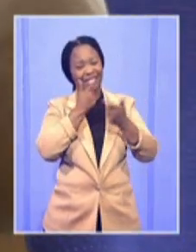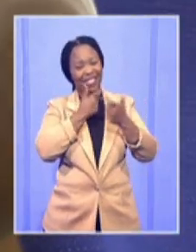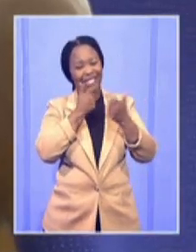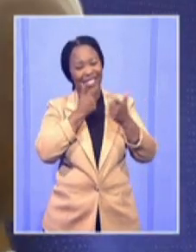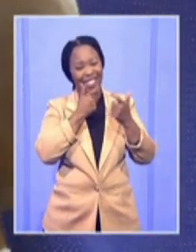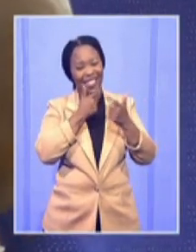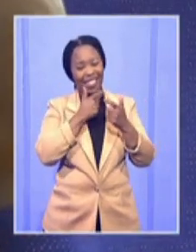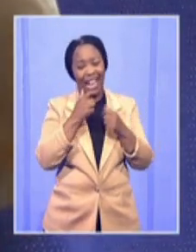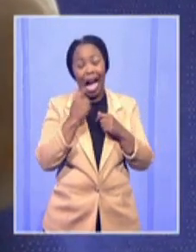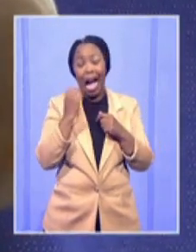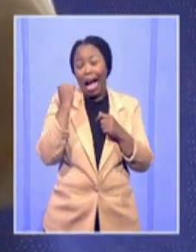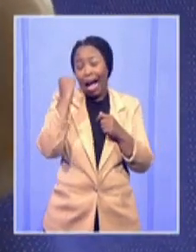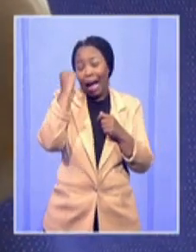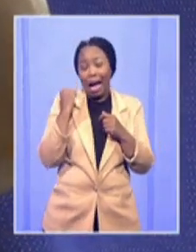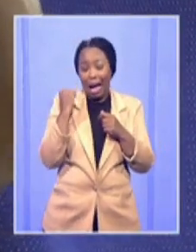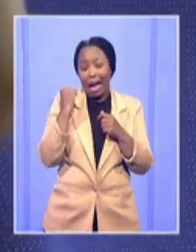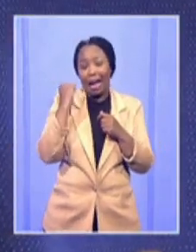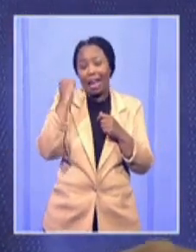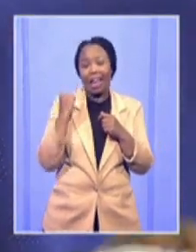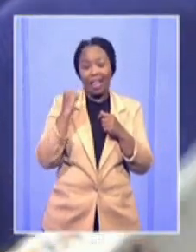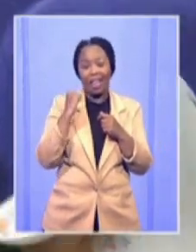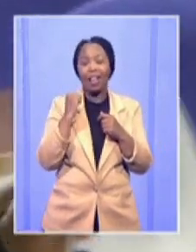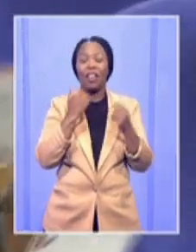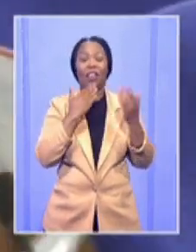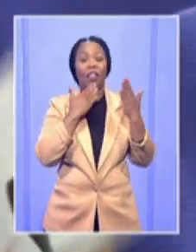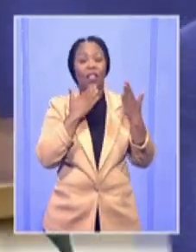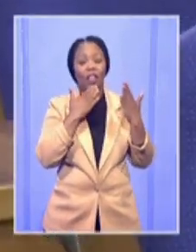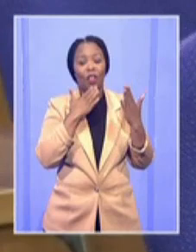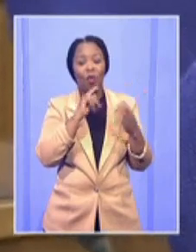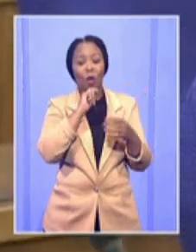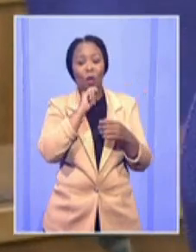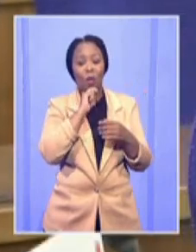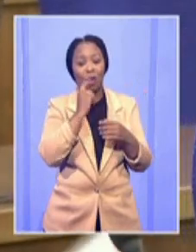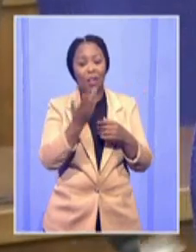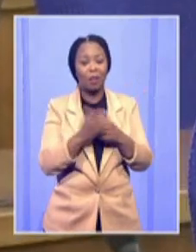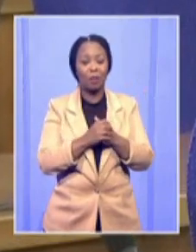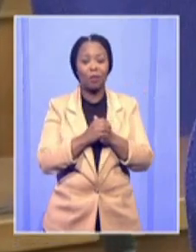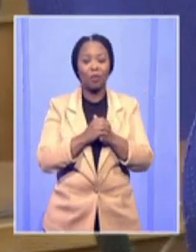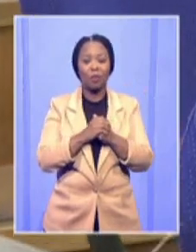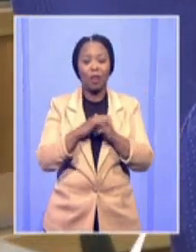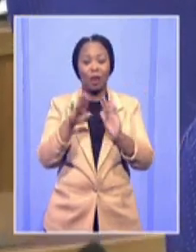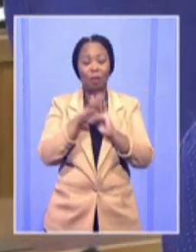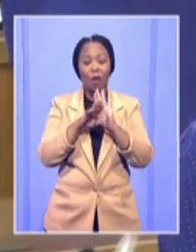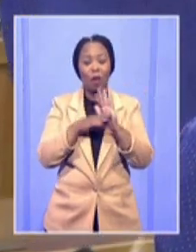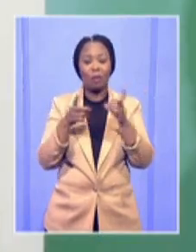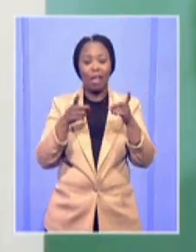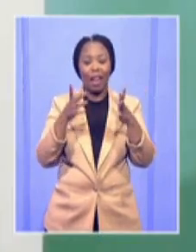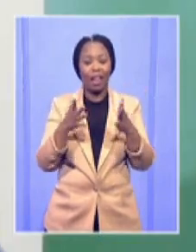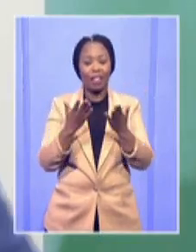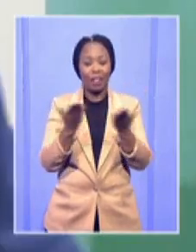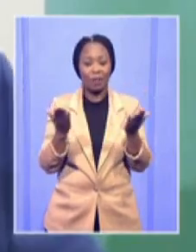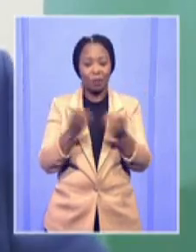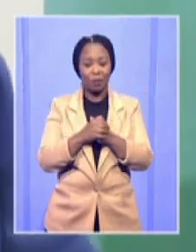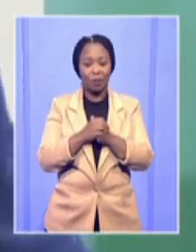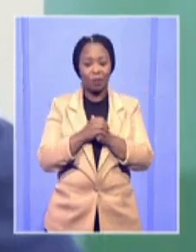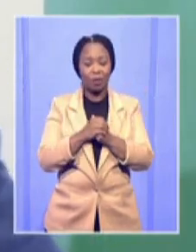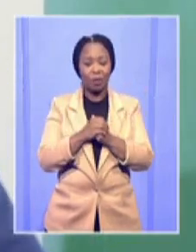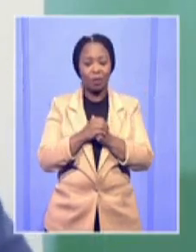I'm pretty short. Thank you very much, and good morning, everybody. Program Director,